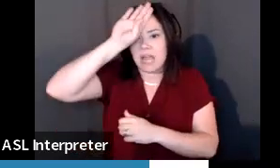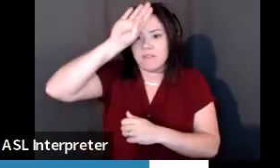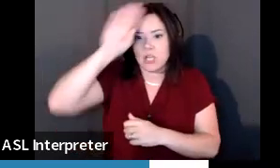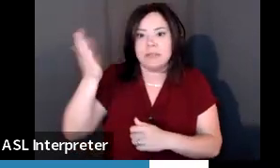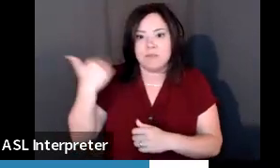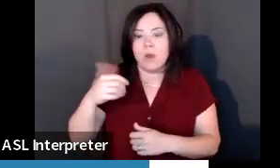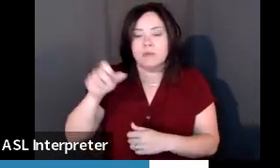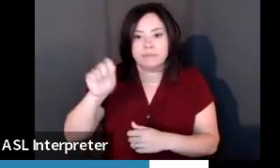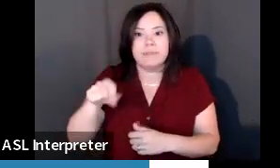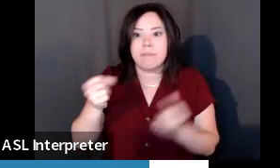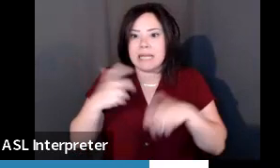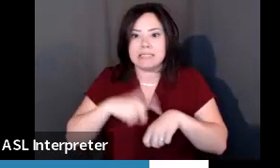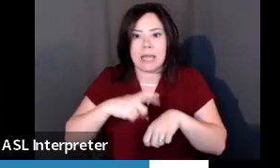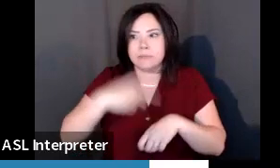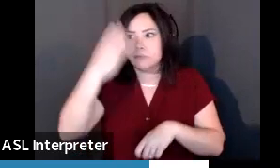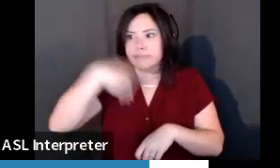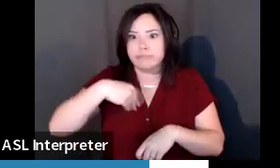that definitely gets overlooked.